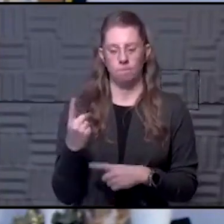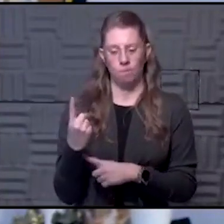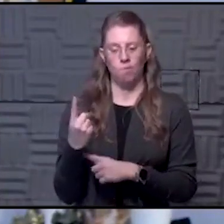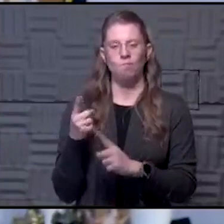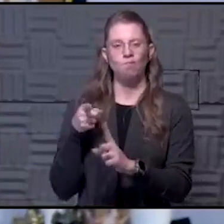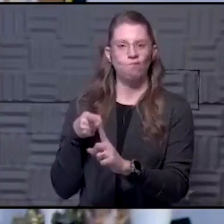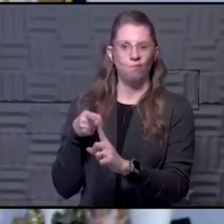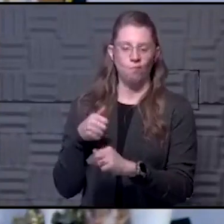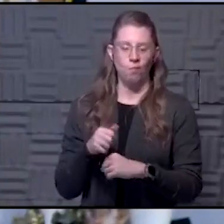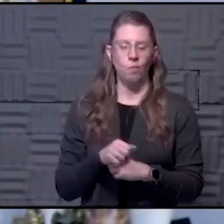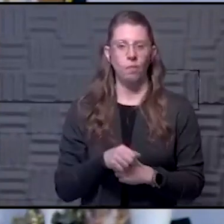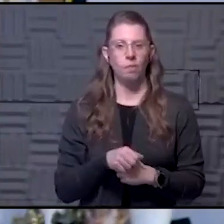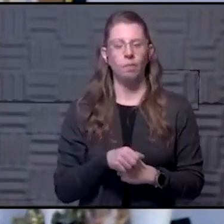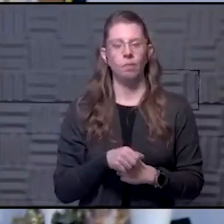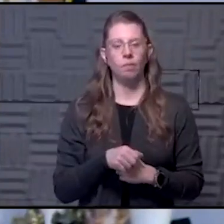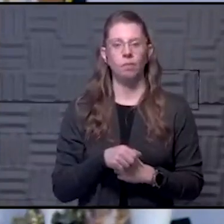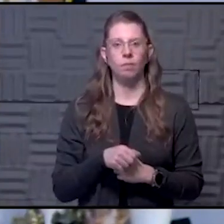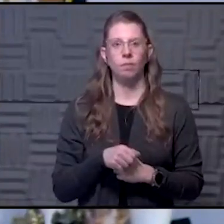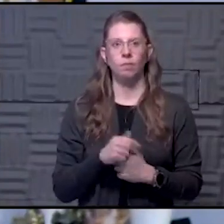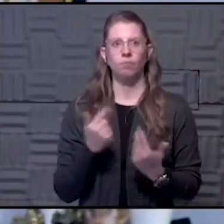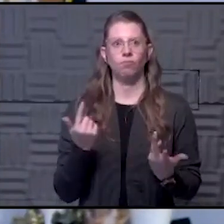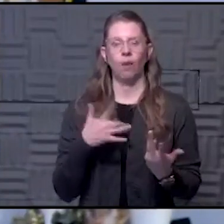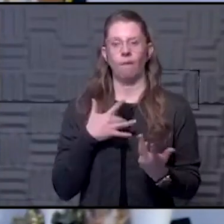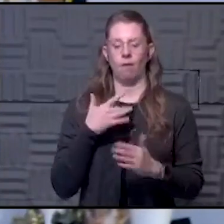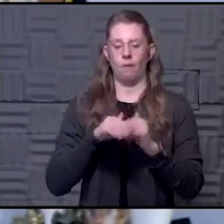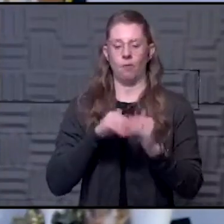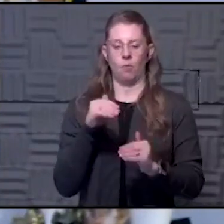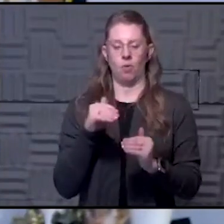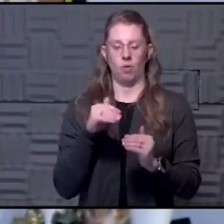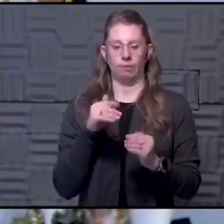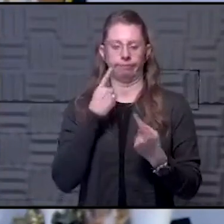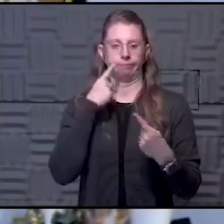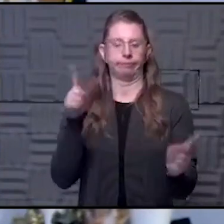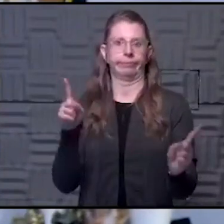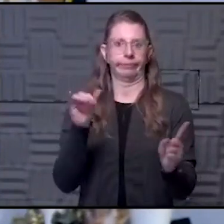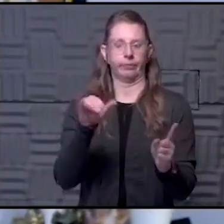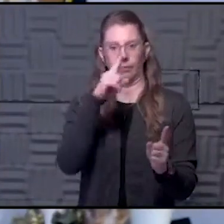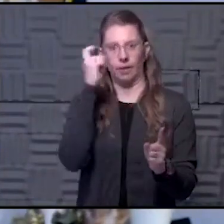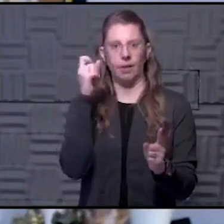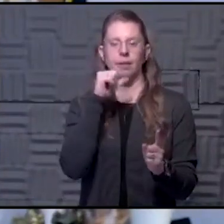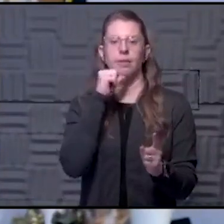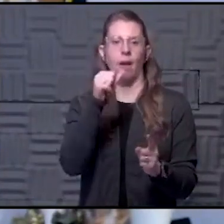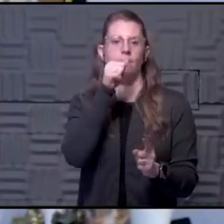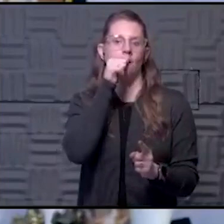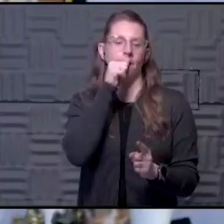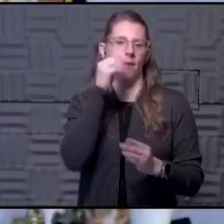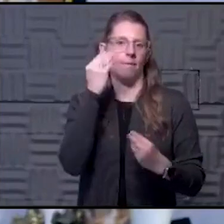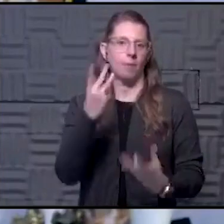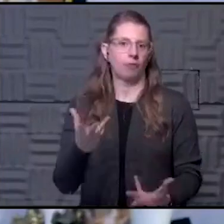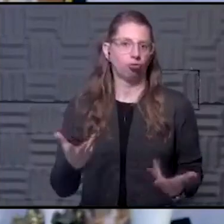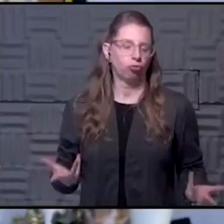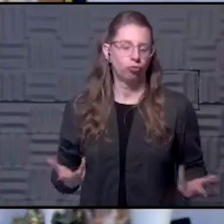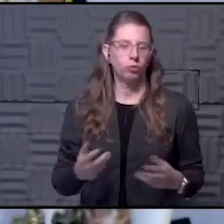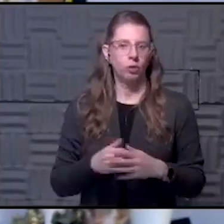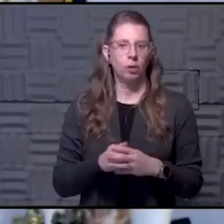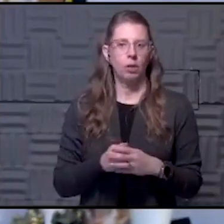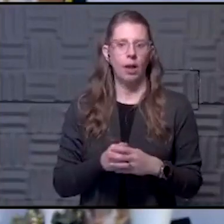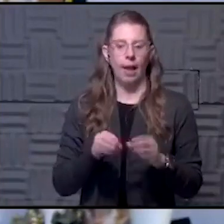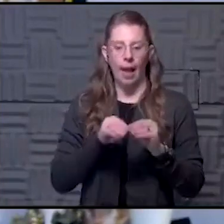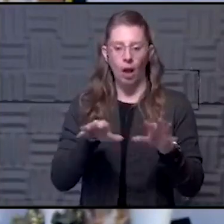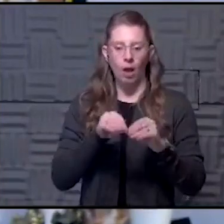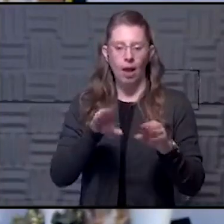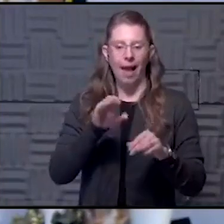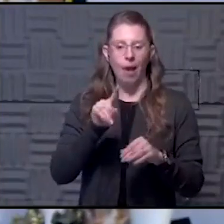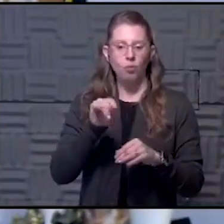I even felt comfortable talking about it, well, one, it's not privacy information. We post outbreaks on our